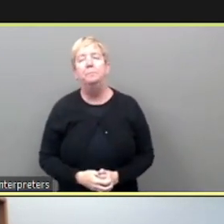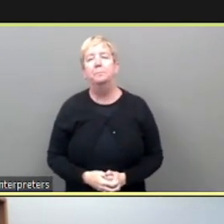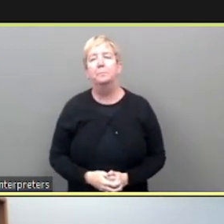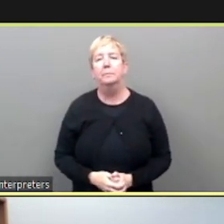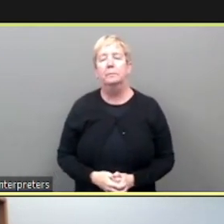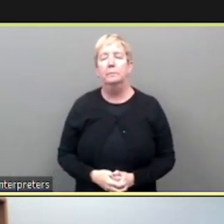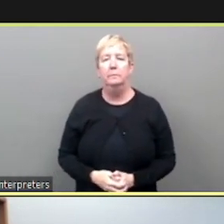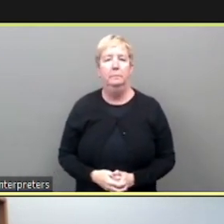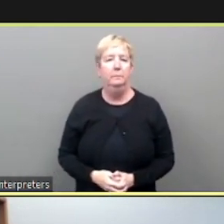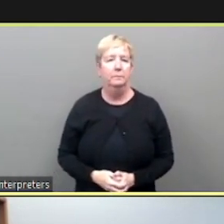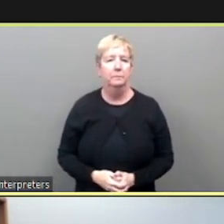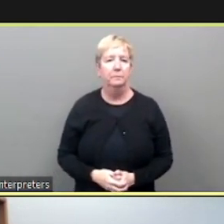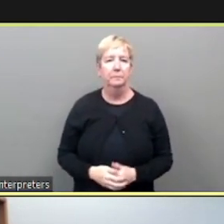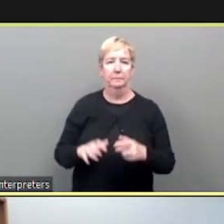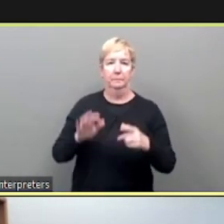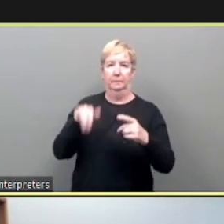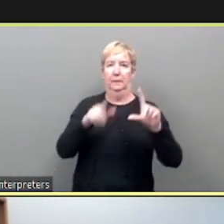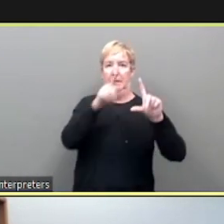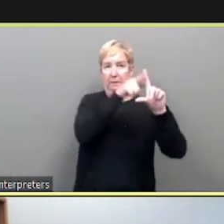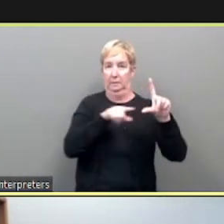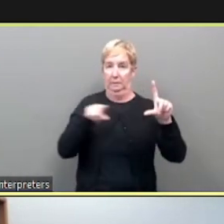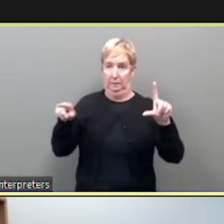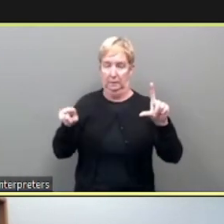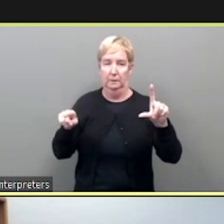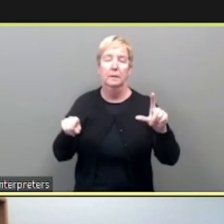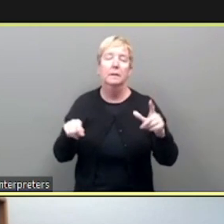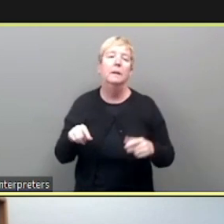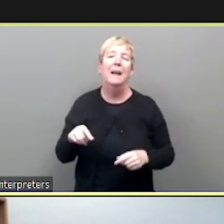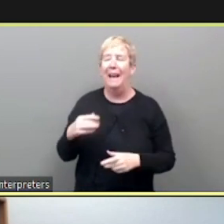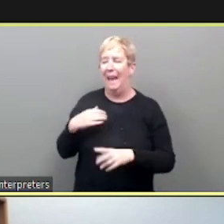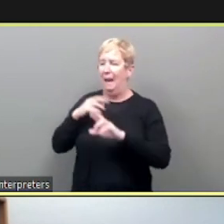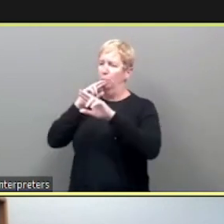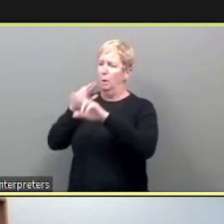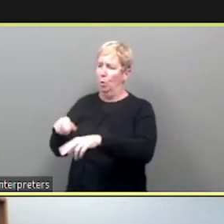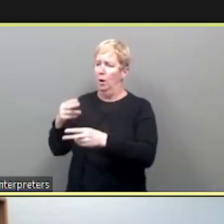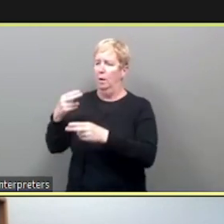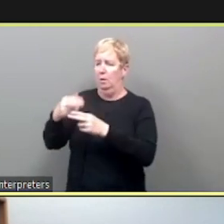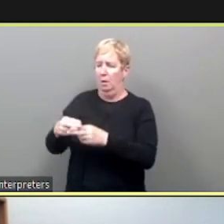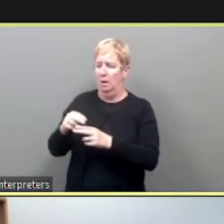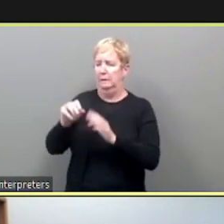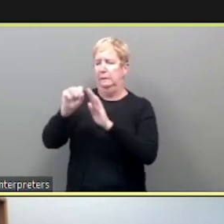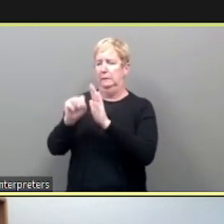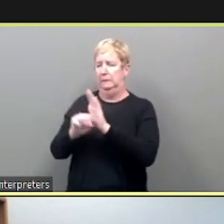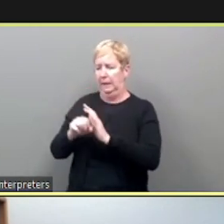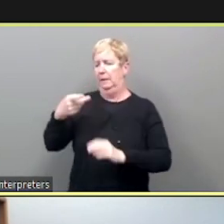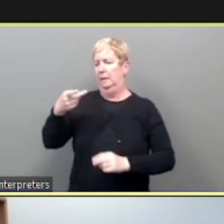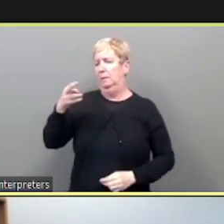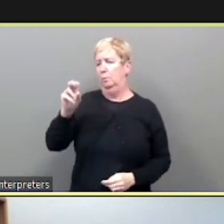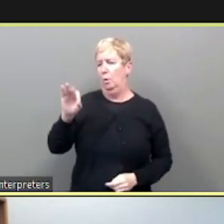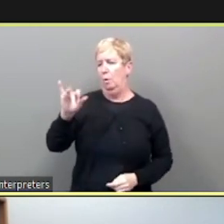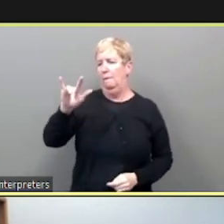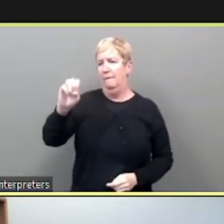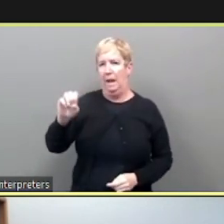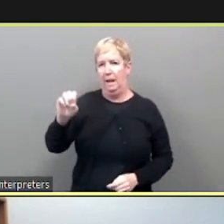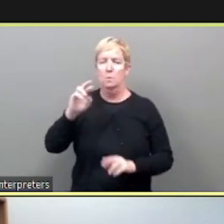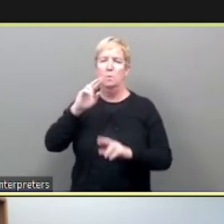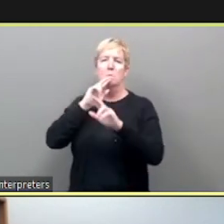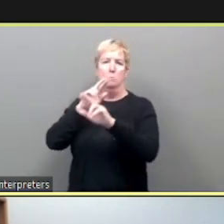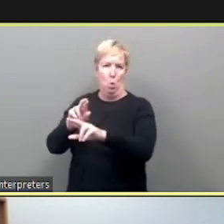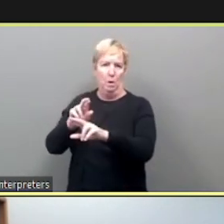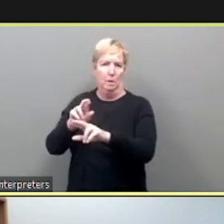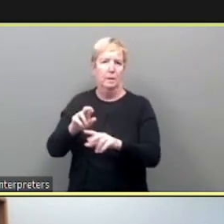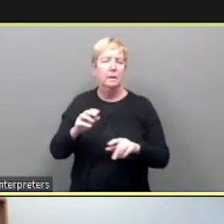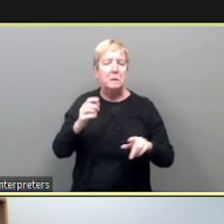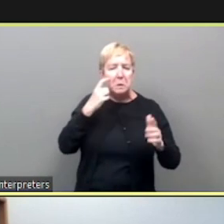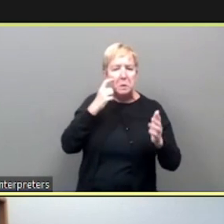This slide is taken from a report called the State Profile Report. It's posted on, you can find the link down